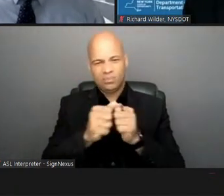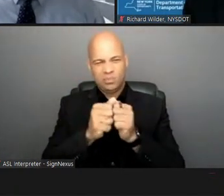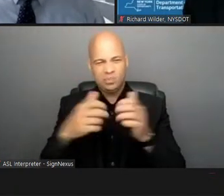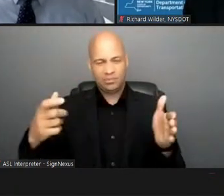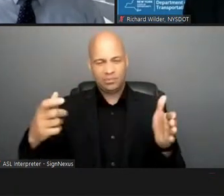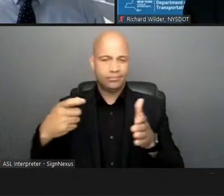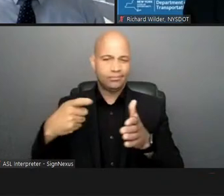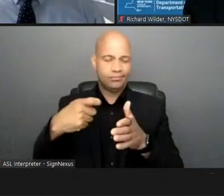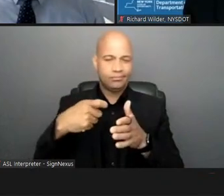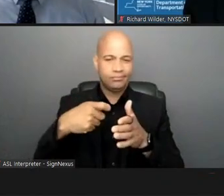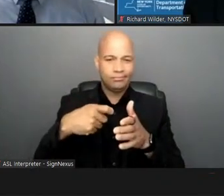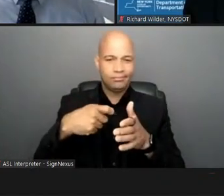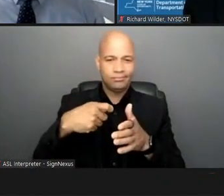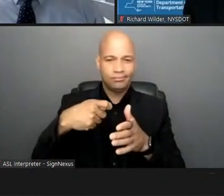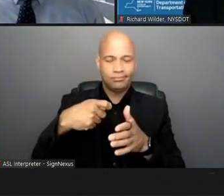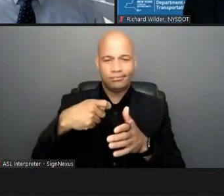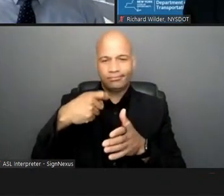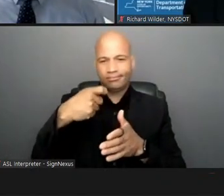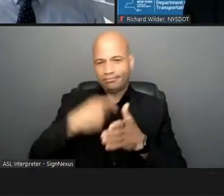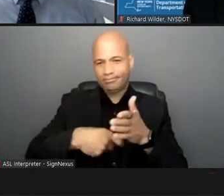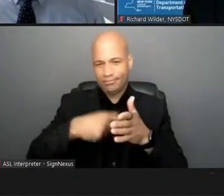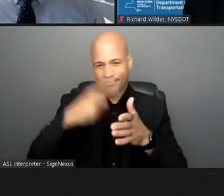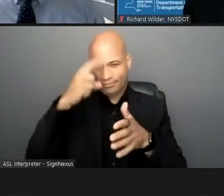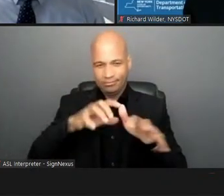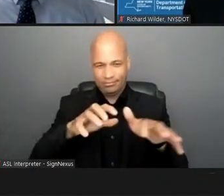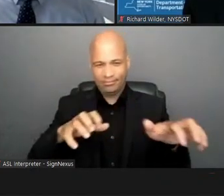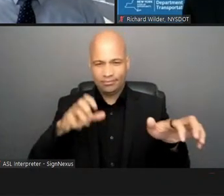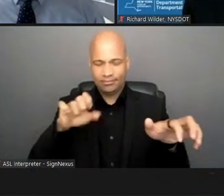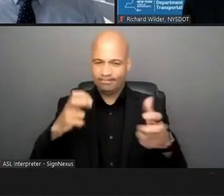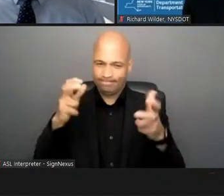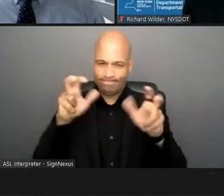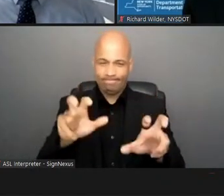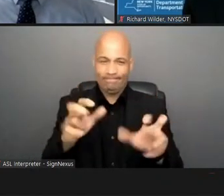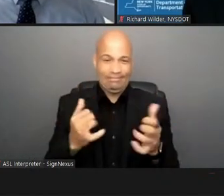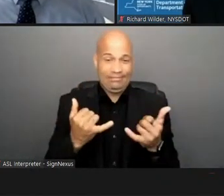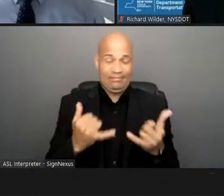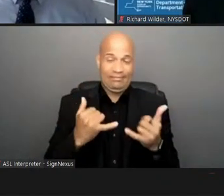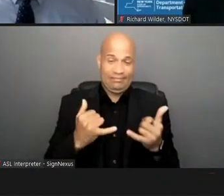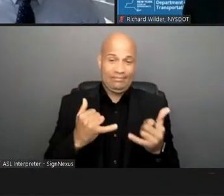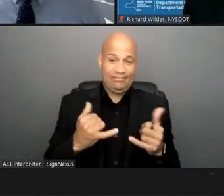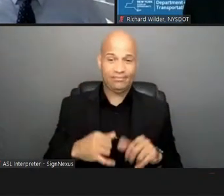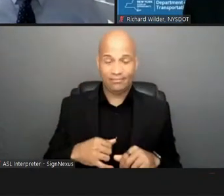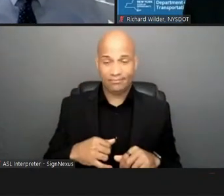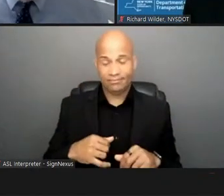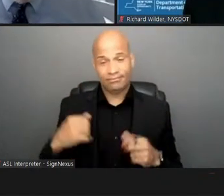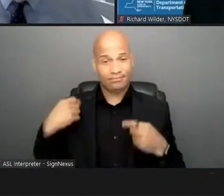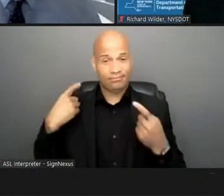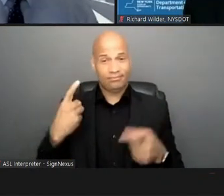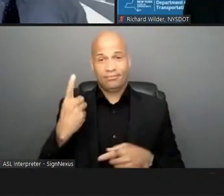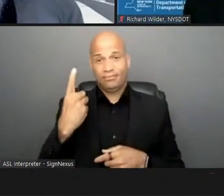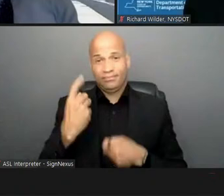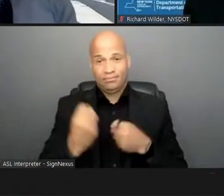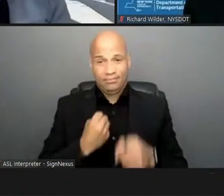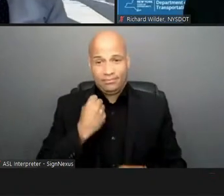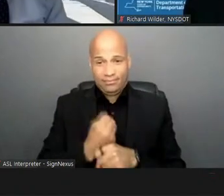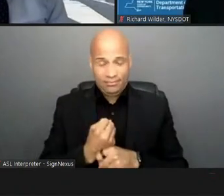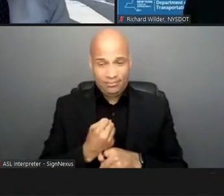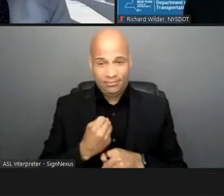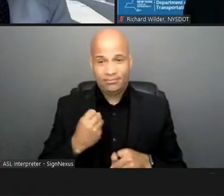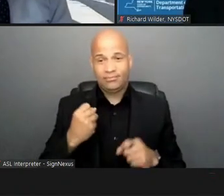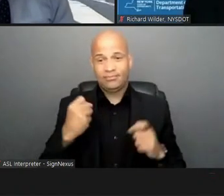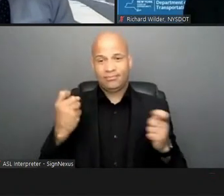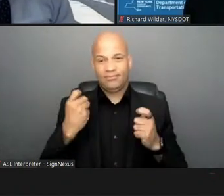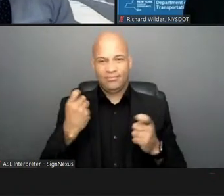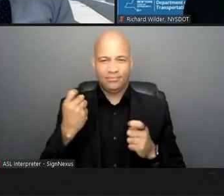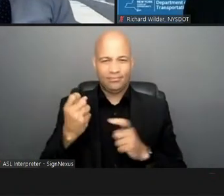and we must invest in public transit now as we near the one-year anniversary of her of uh hurricane Ida